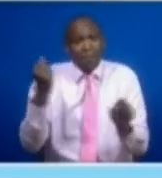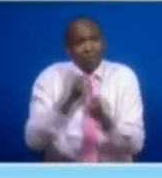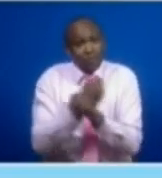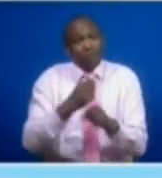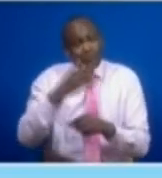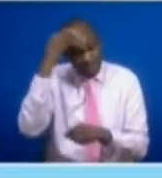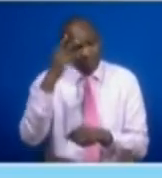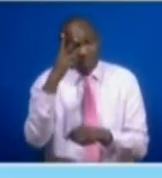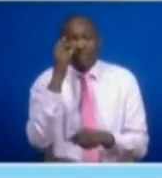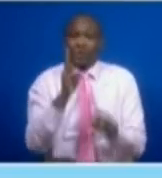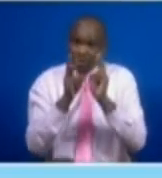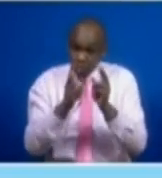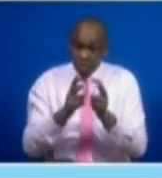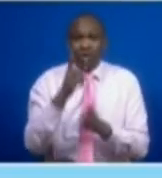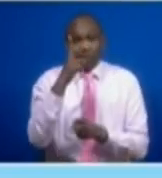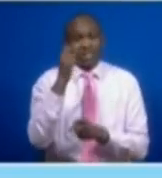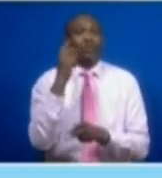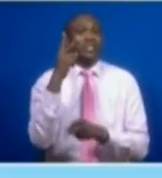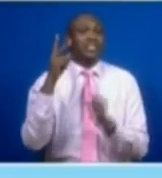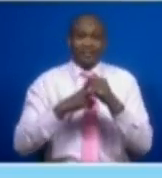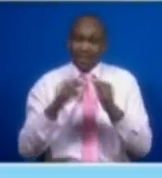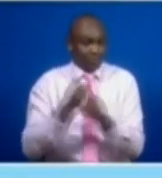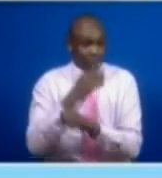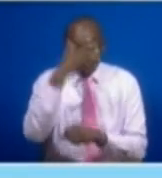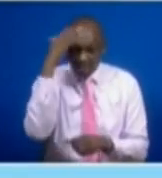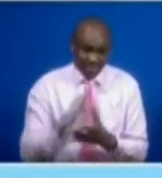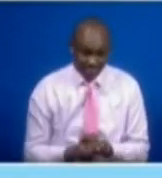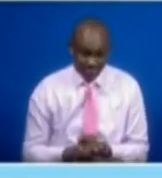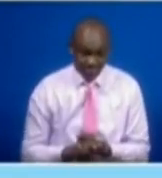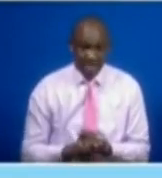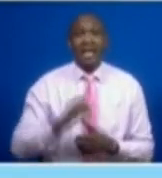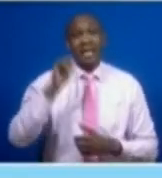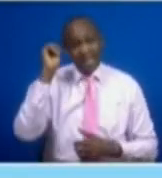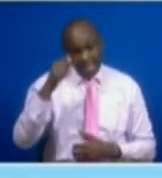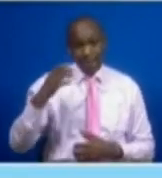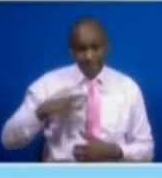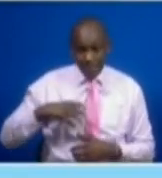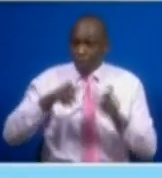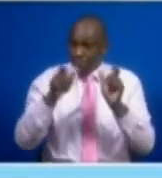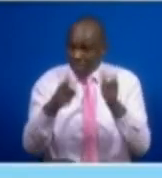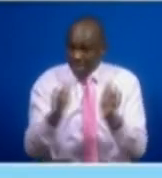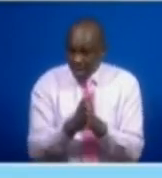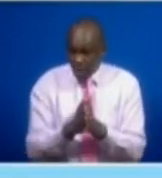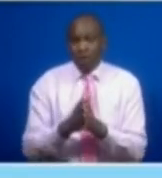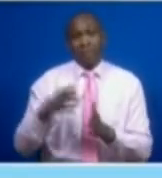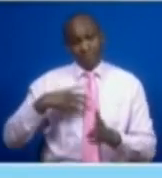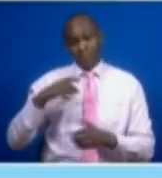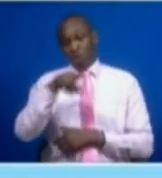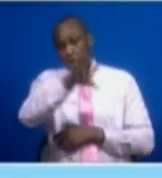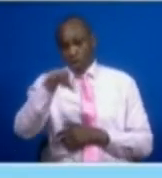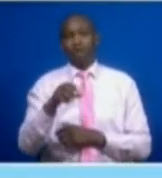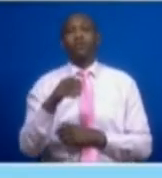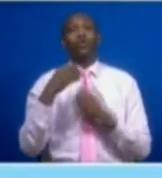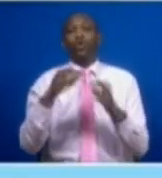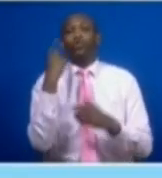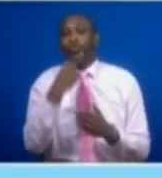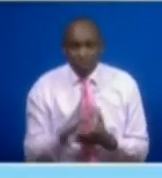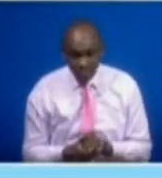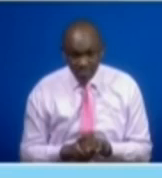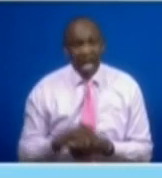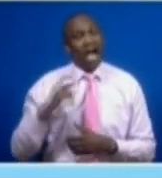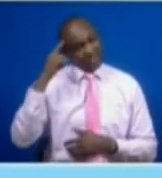in 2027. Okay. Nerima, the Kenyan people, the media, or the candidates, who has lost tonight? I think